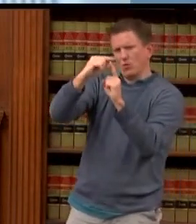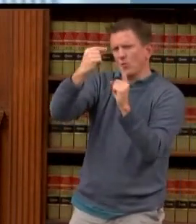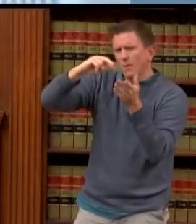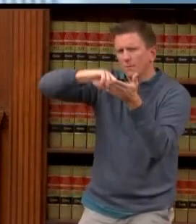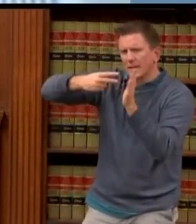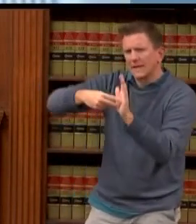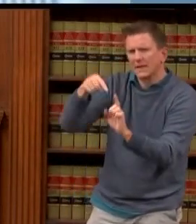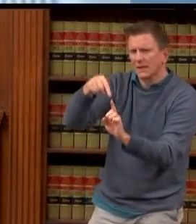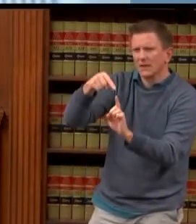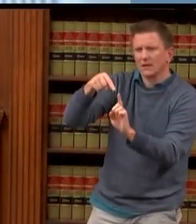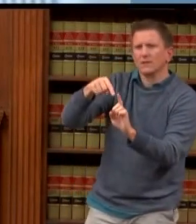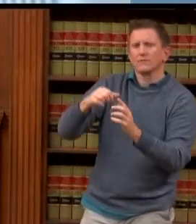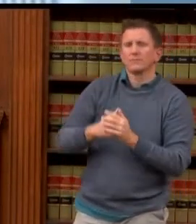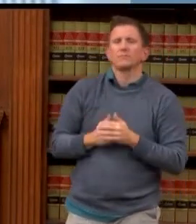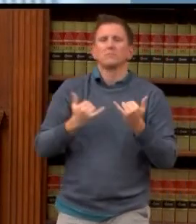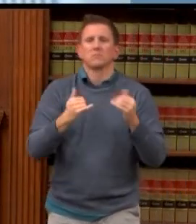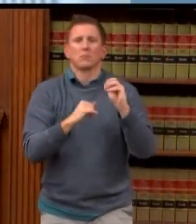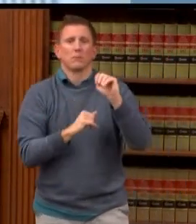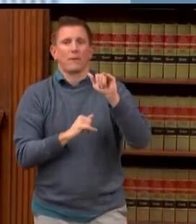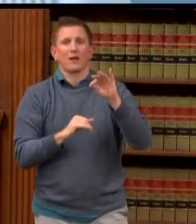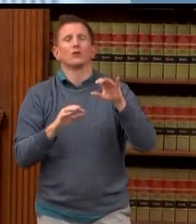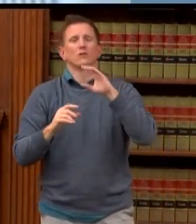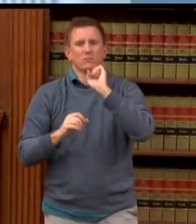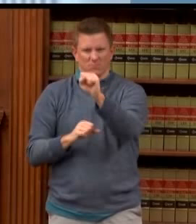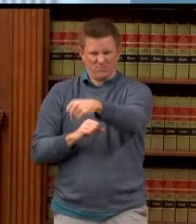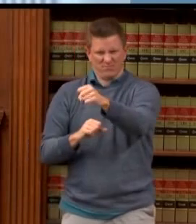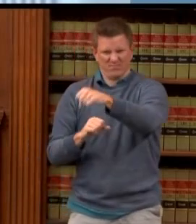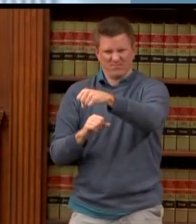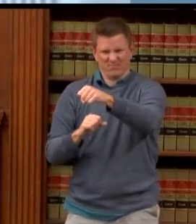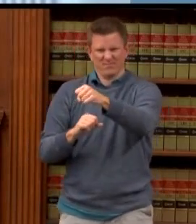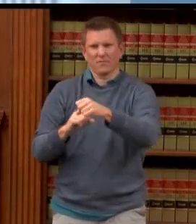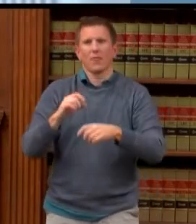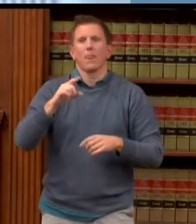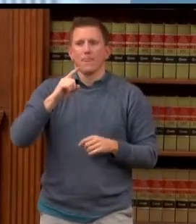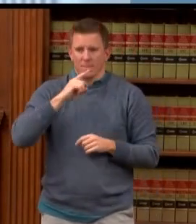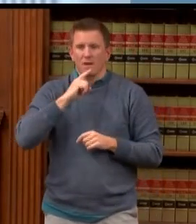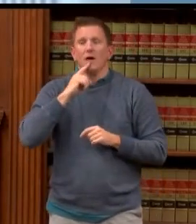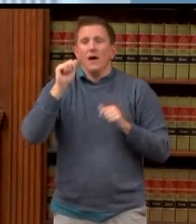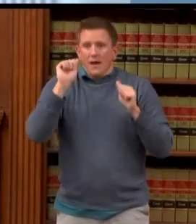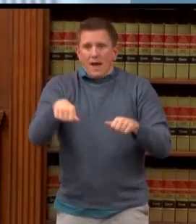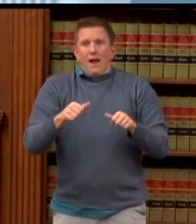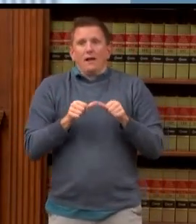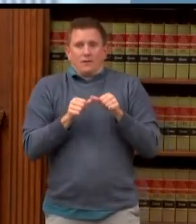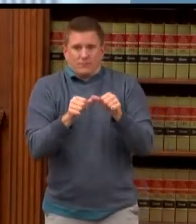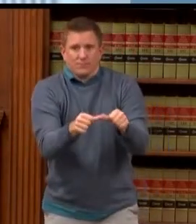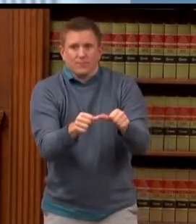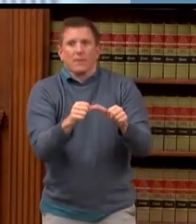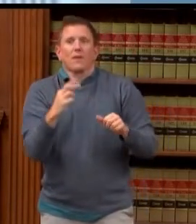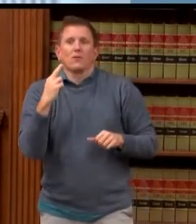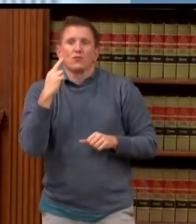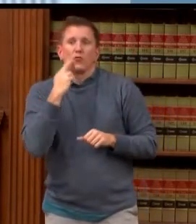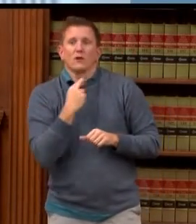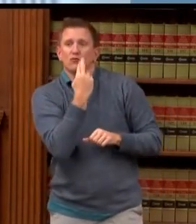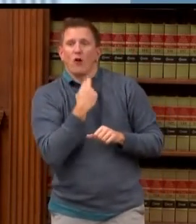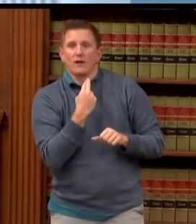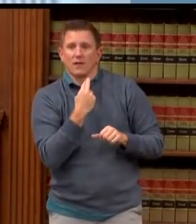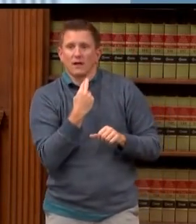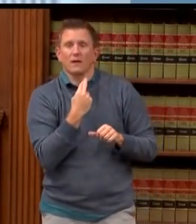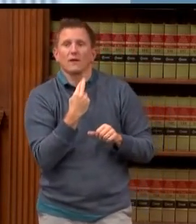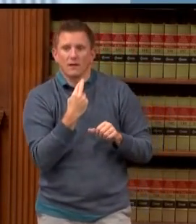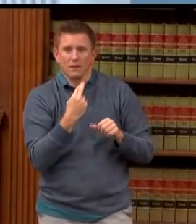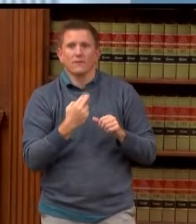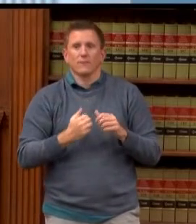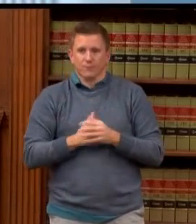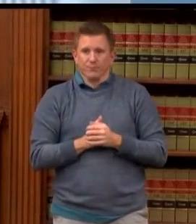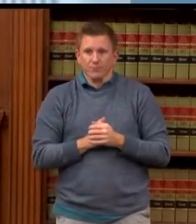in a restaurant up until 10 o'clock. Well, we ask people to be home by 10 o'clock. So we ask you to plan ahead, plan to enjoy